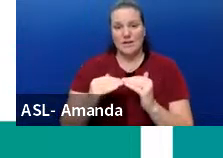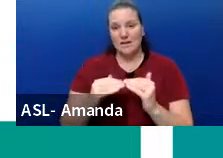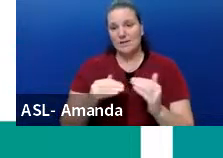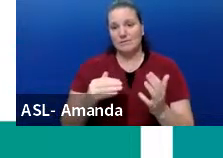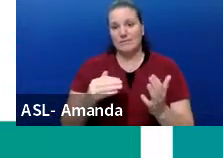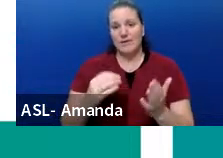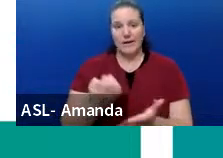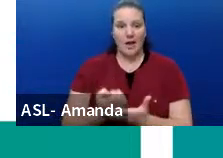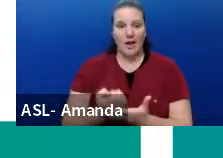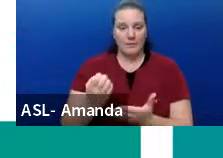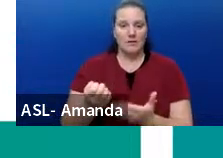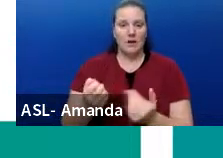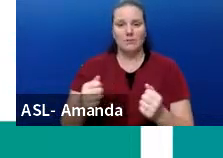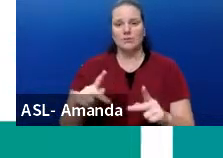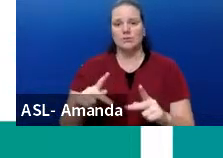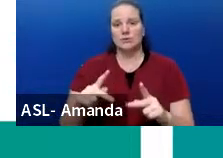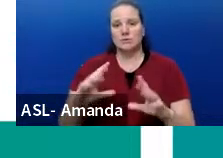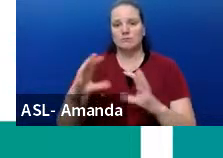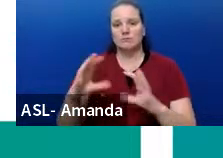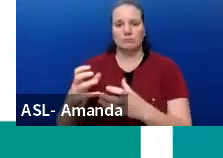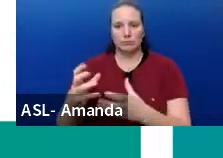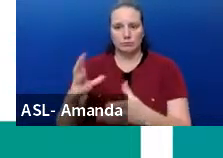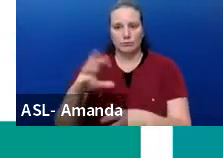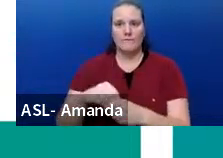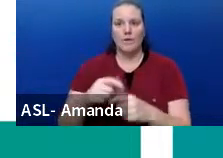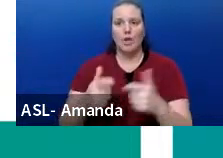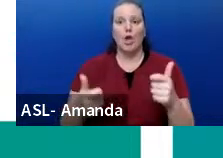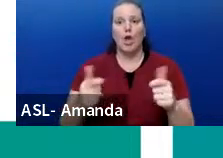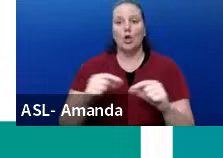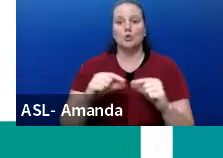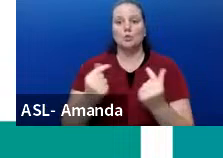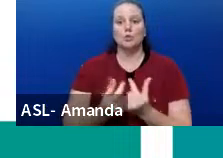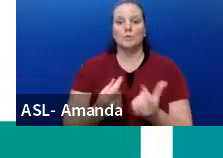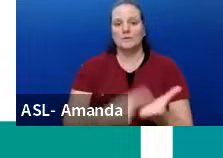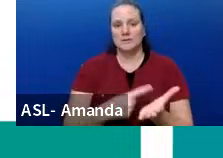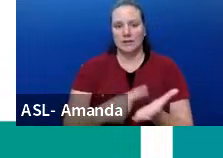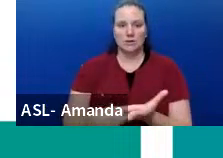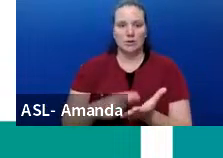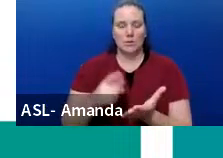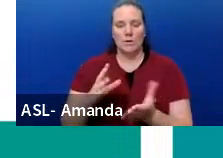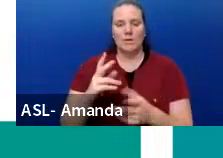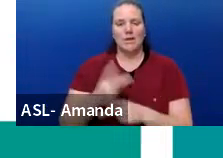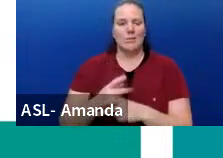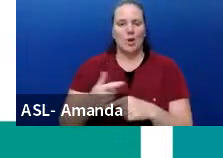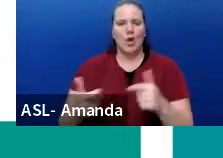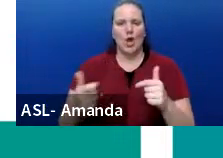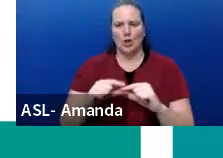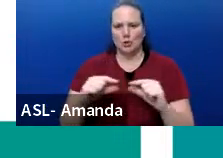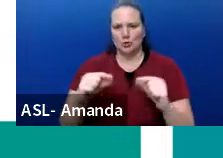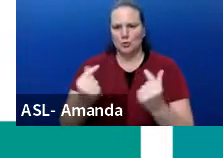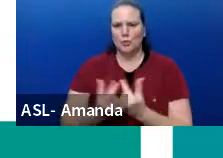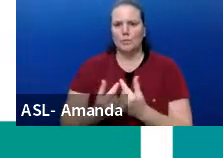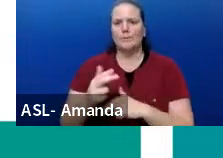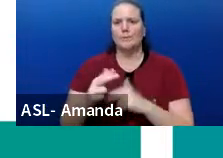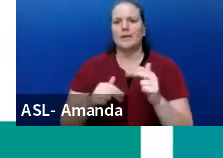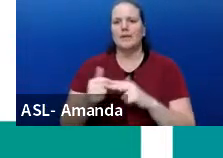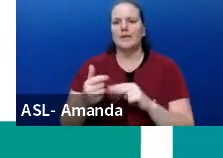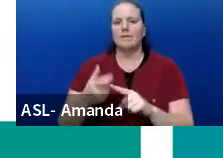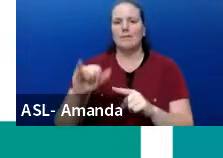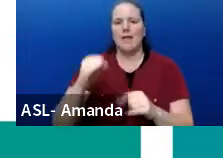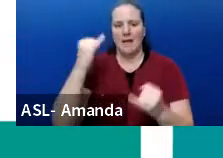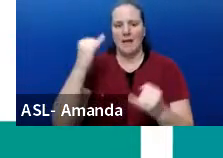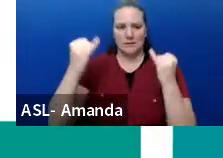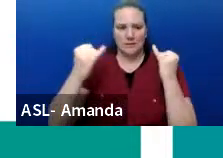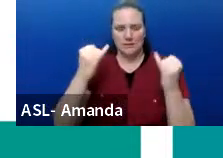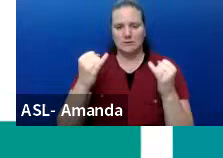category that you all have put forward. And then we'll have our large group discussion where we're going to keep it in the large group today, and we're going to build off of those ideas and